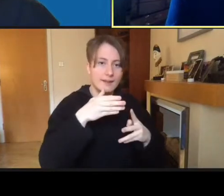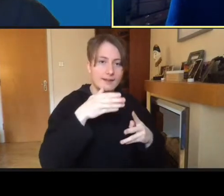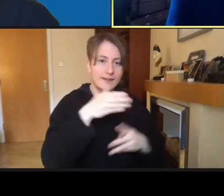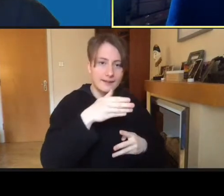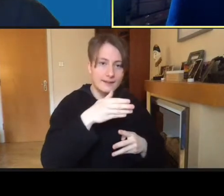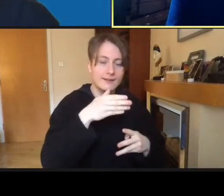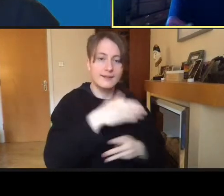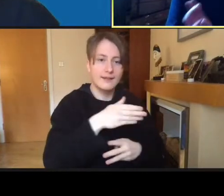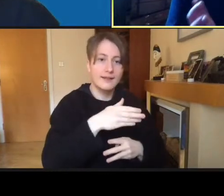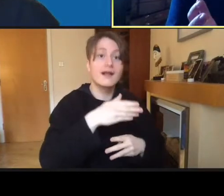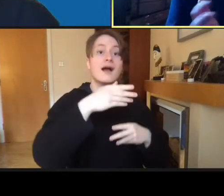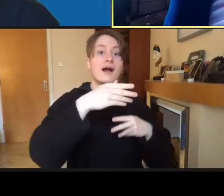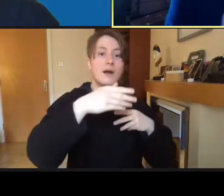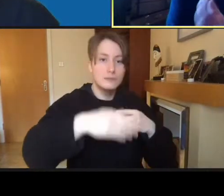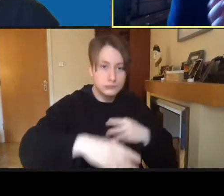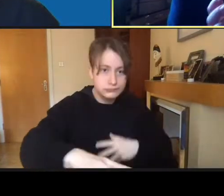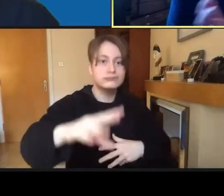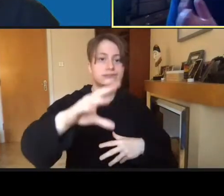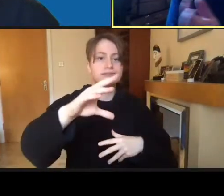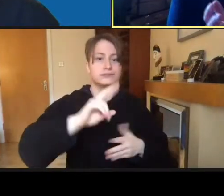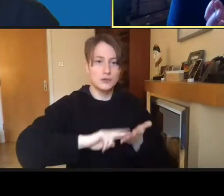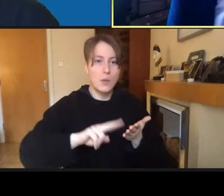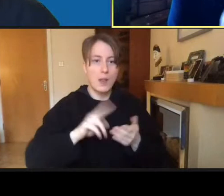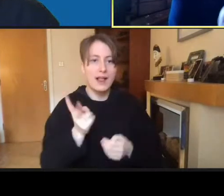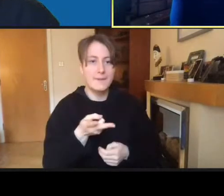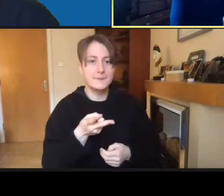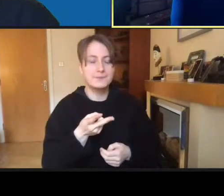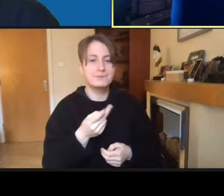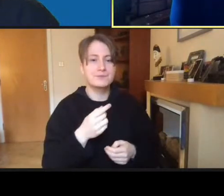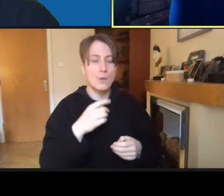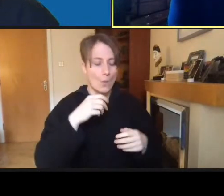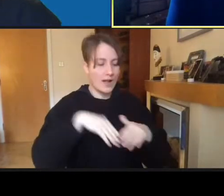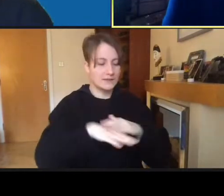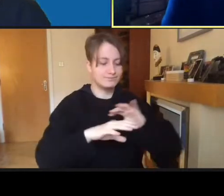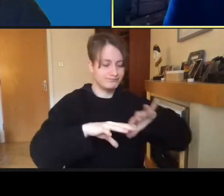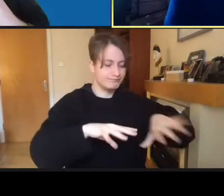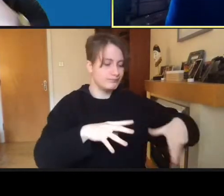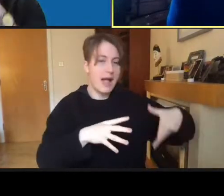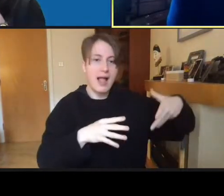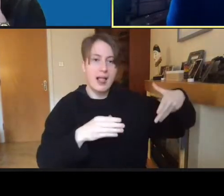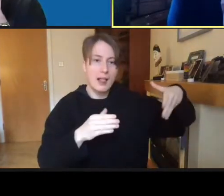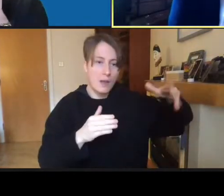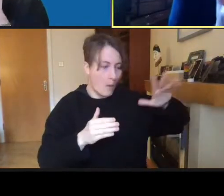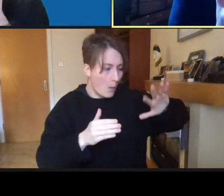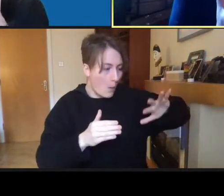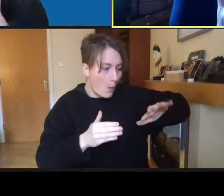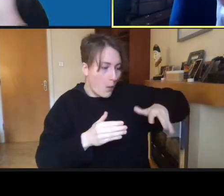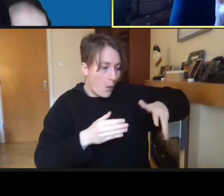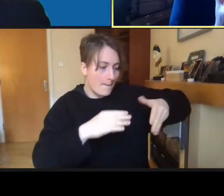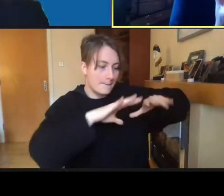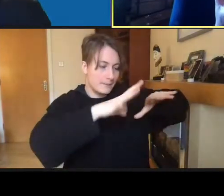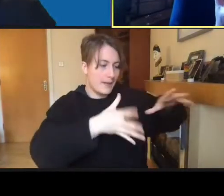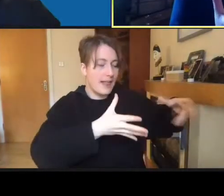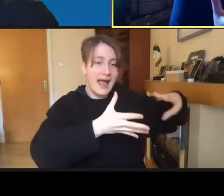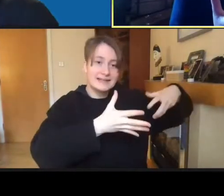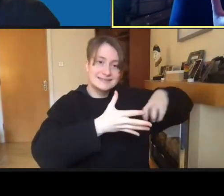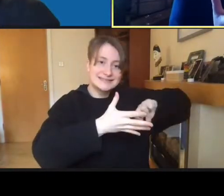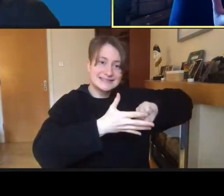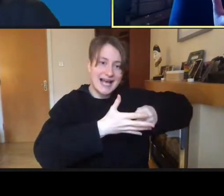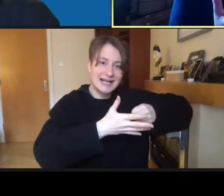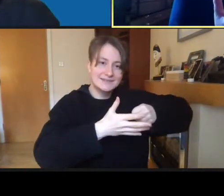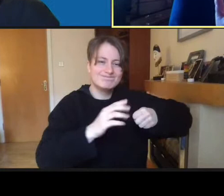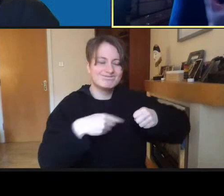course the horn player can actually, by covering the bell completely, you get a rather sort of